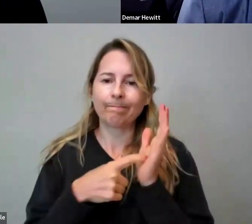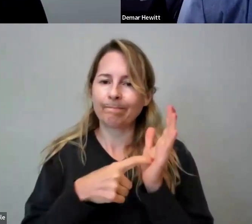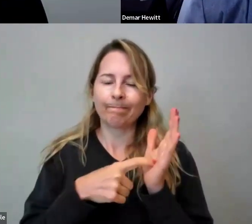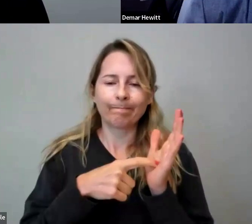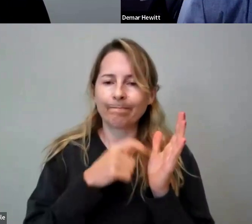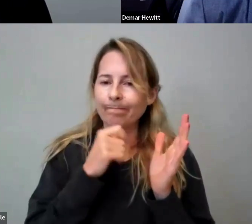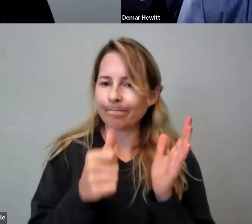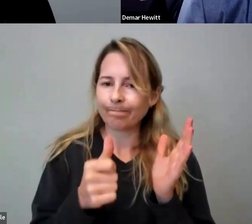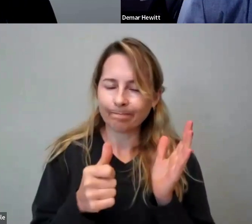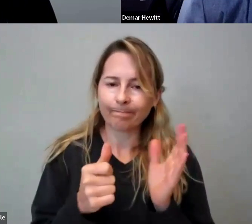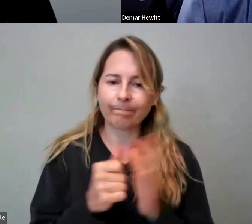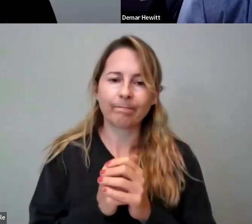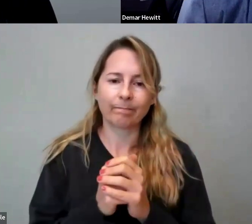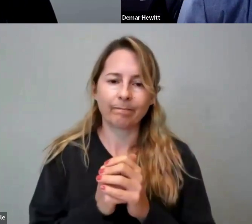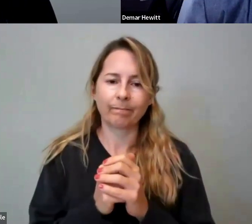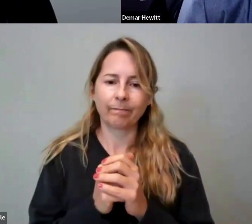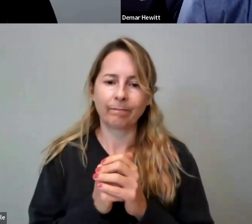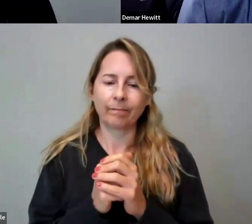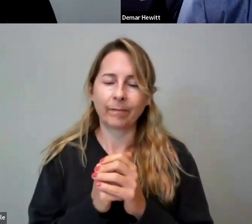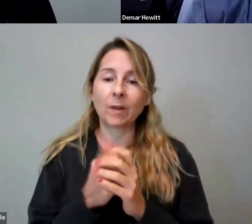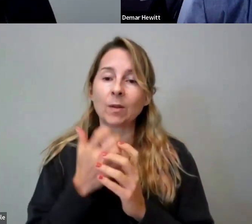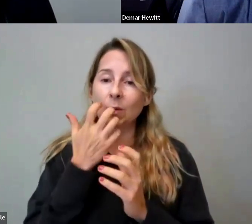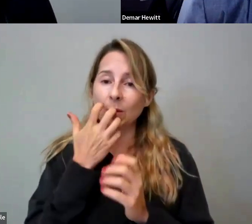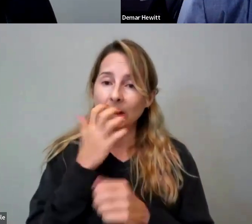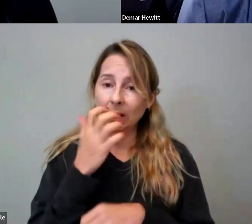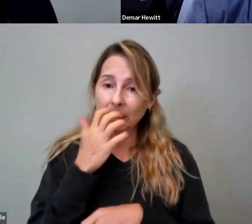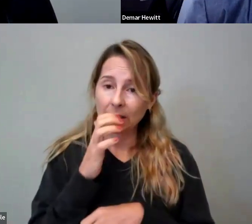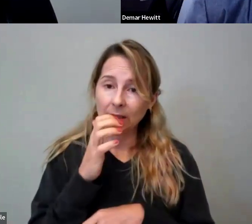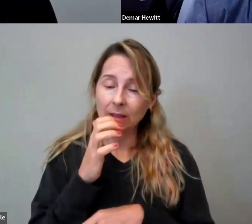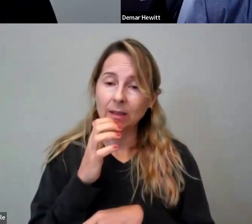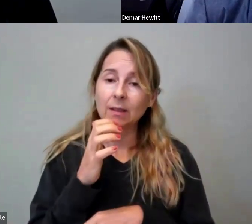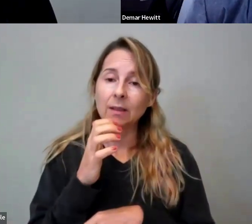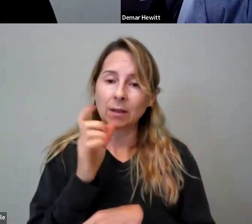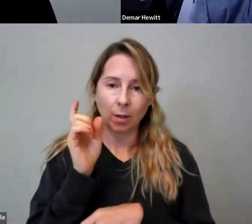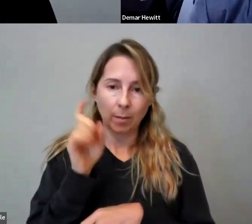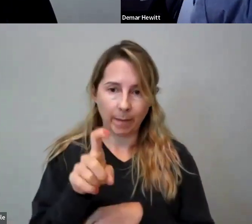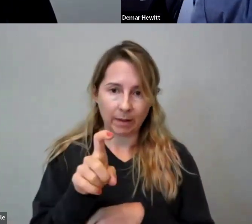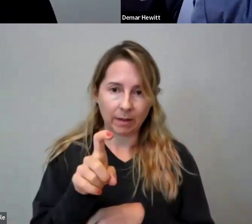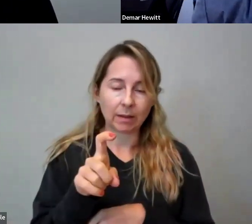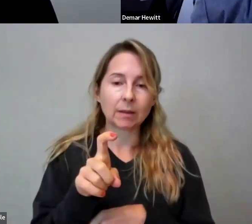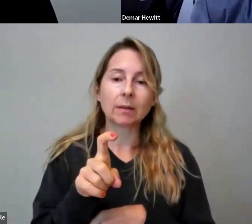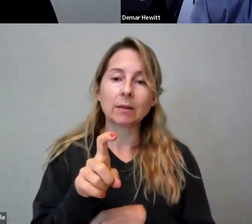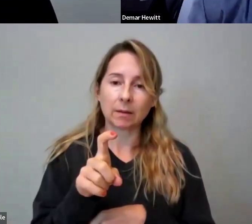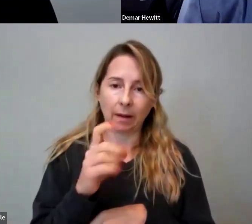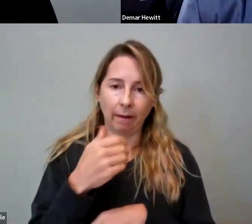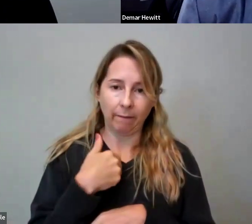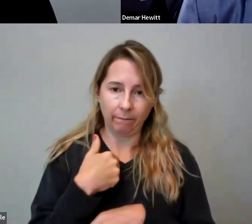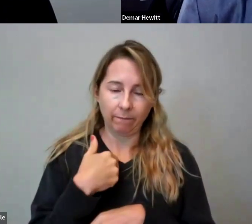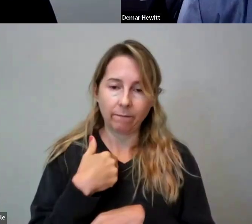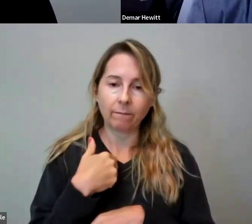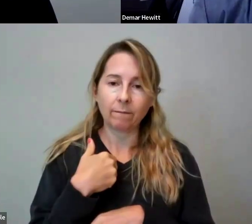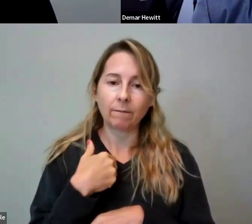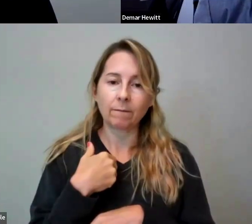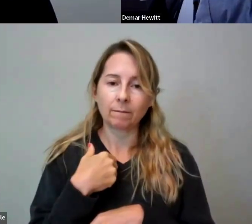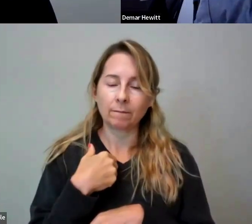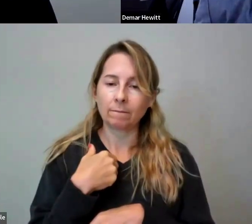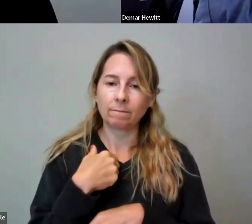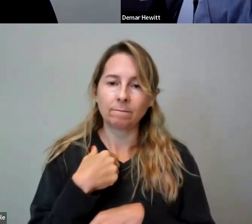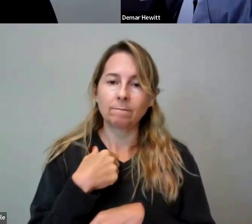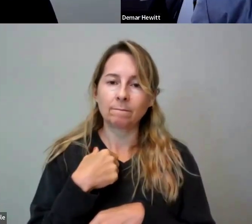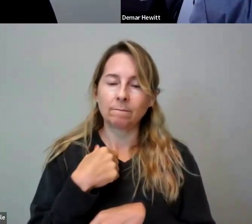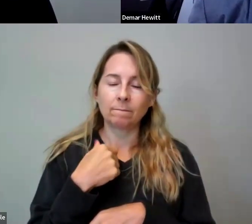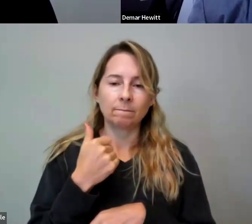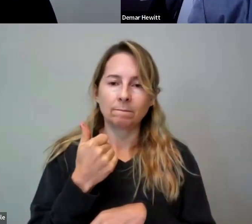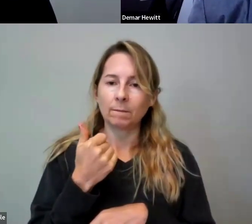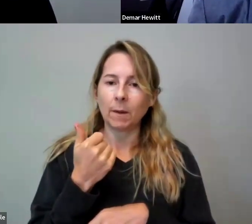So the heat, you can compel the landlord to install, and you can do that through different city agencies